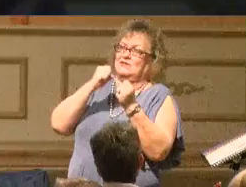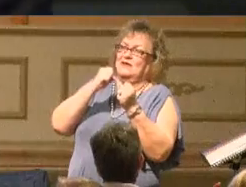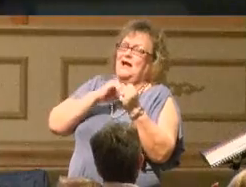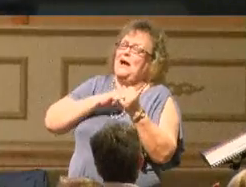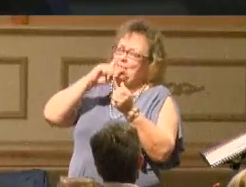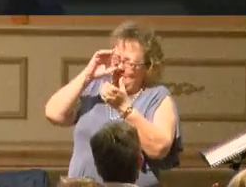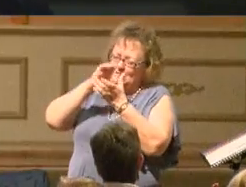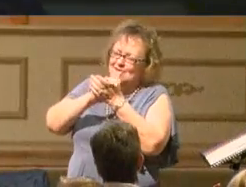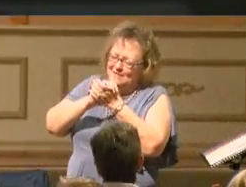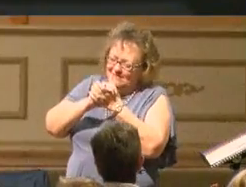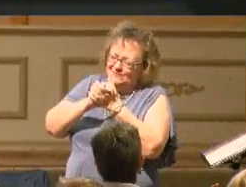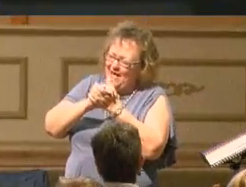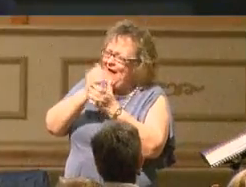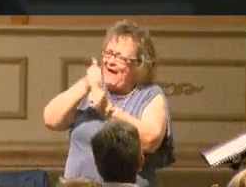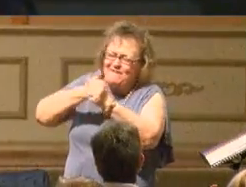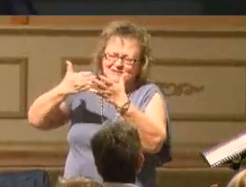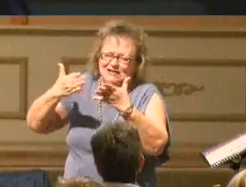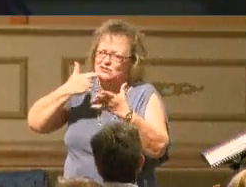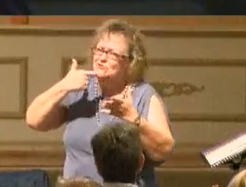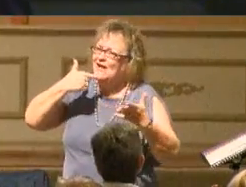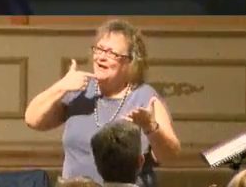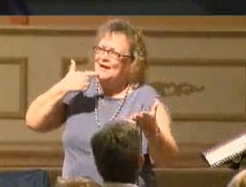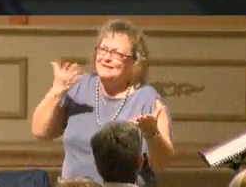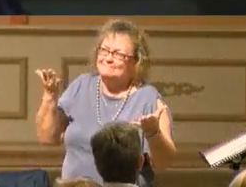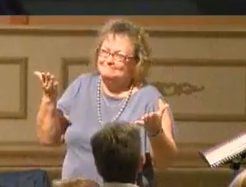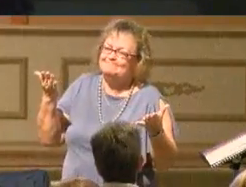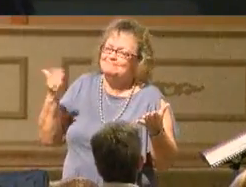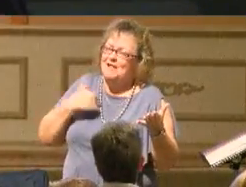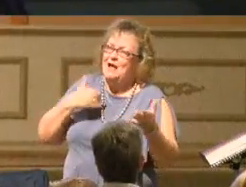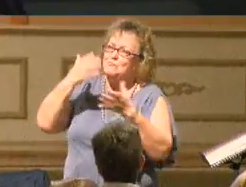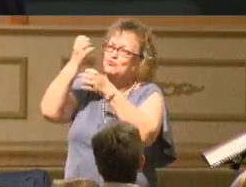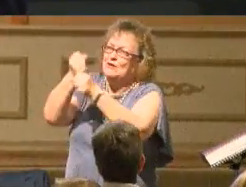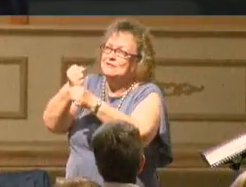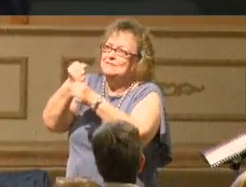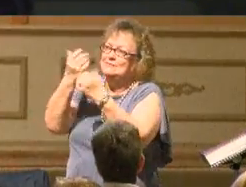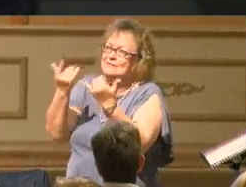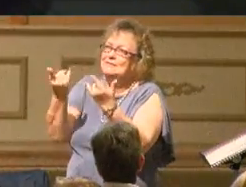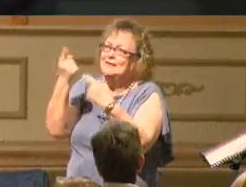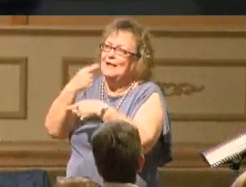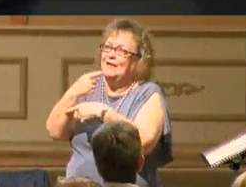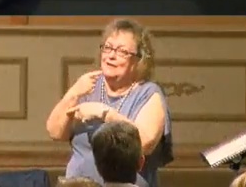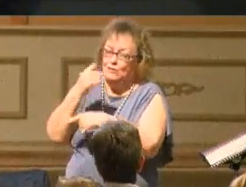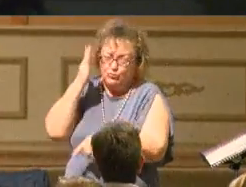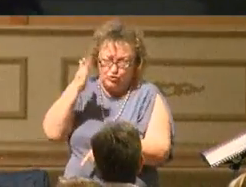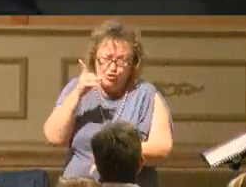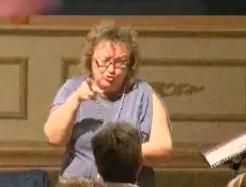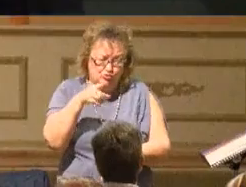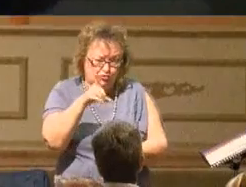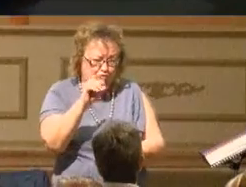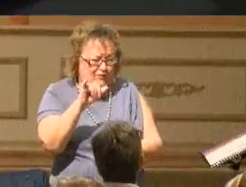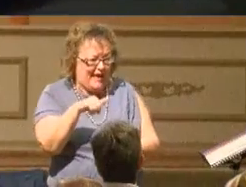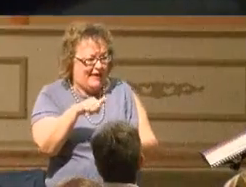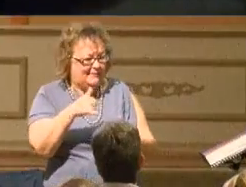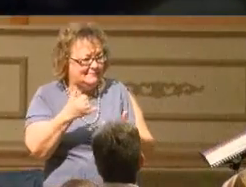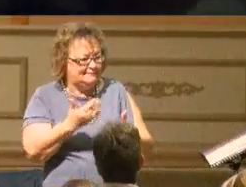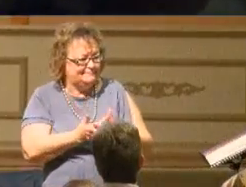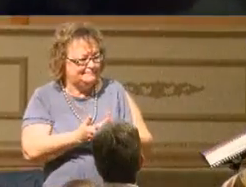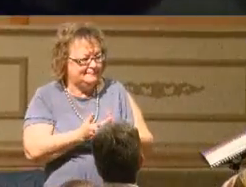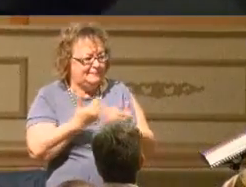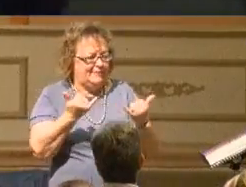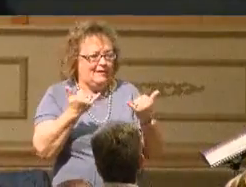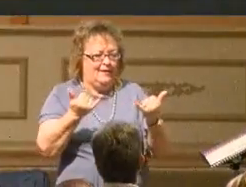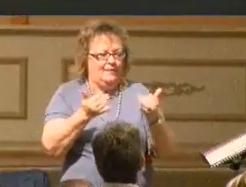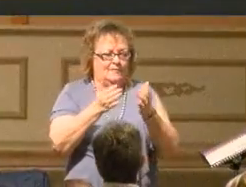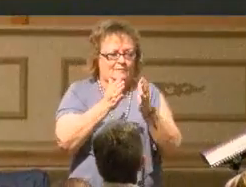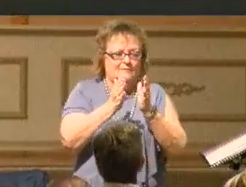I believe everything that you say. I'm trusting you today. Will you do that today? Our heads are bowed, our eyes are closed. No one's